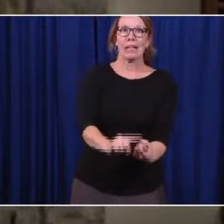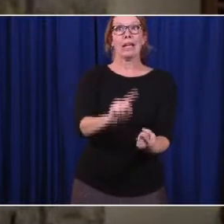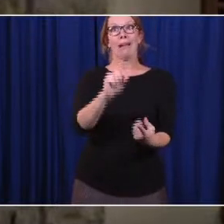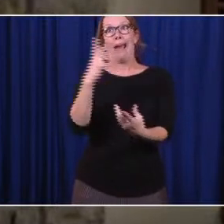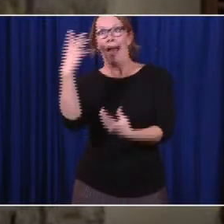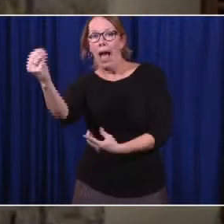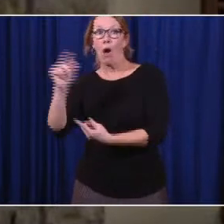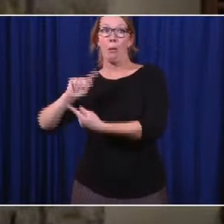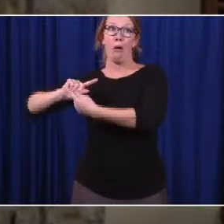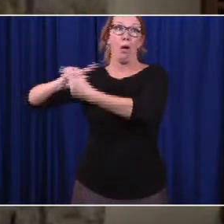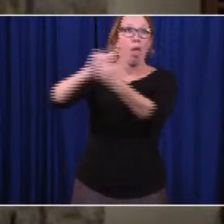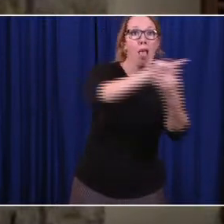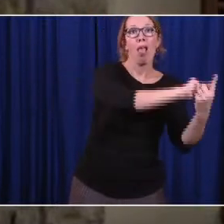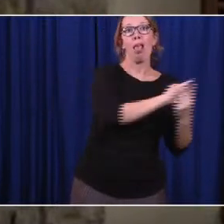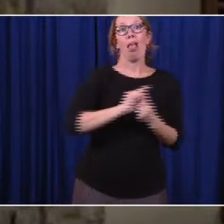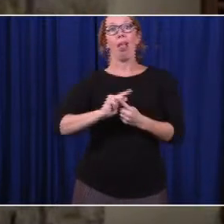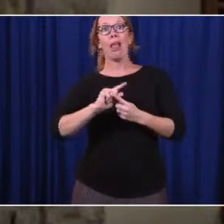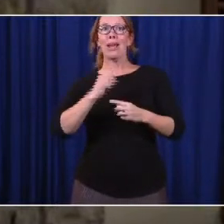If you didn't